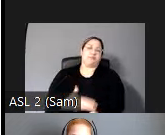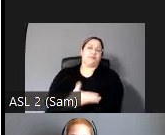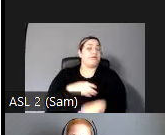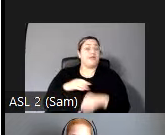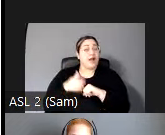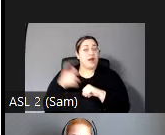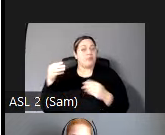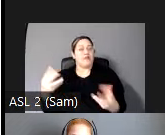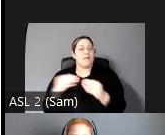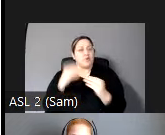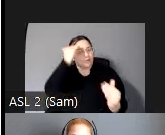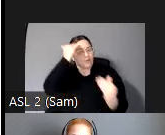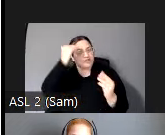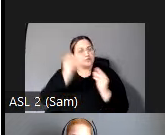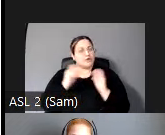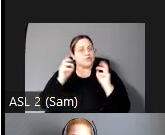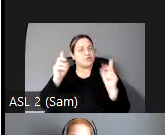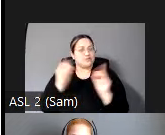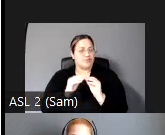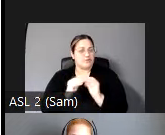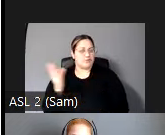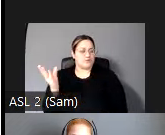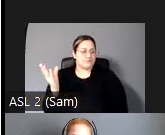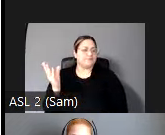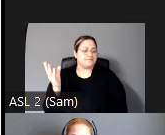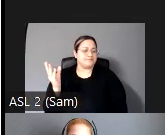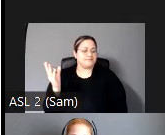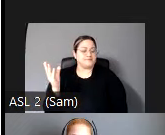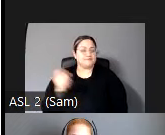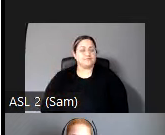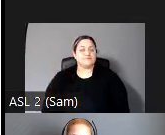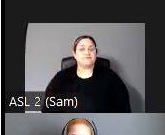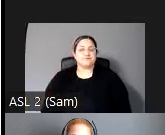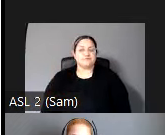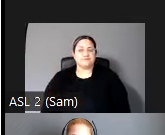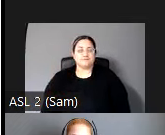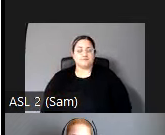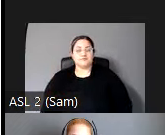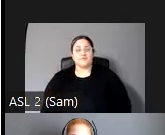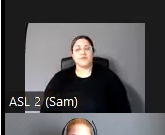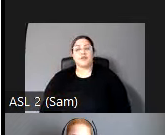The brain in med school gets about 6 hours,